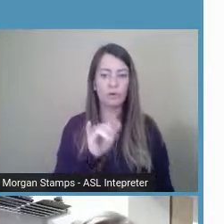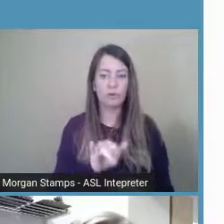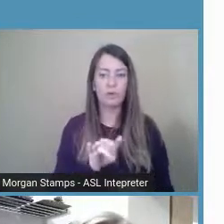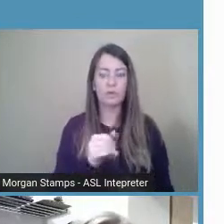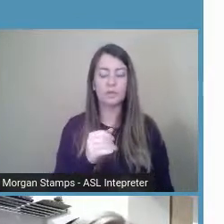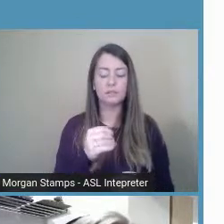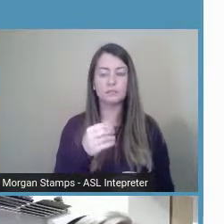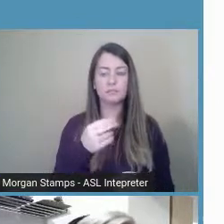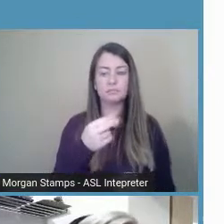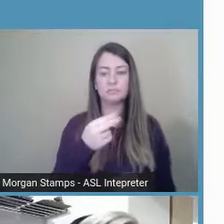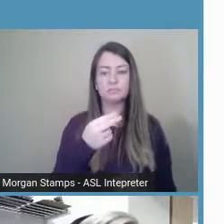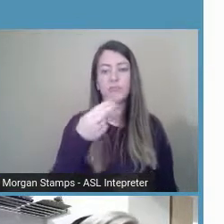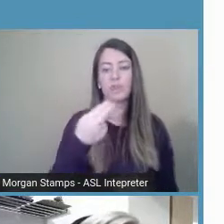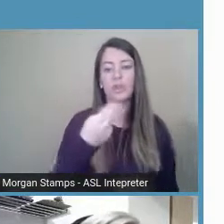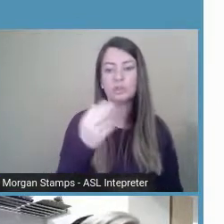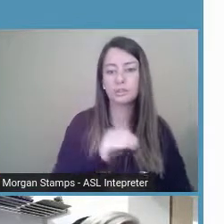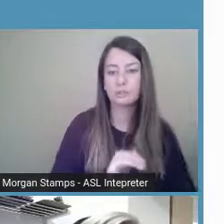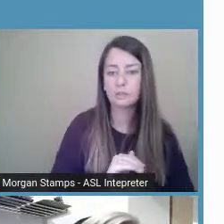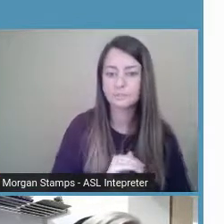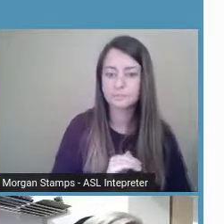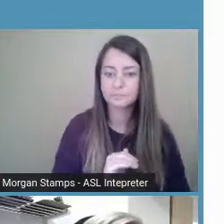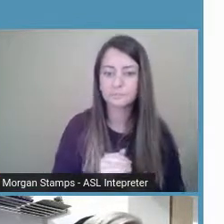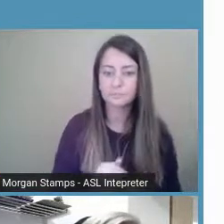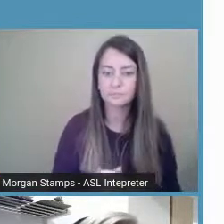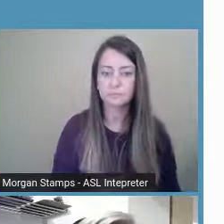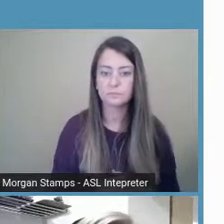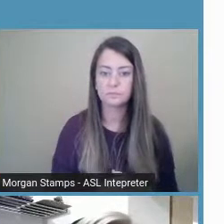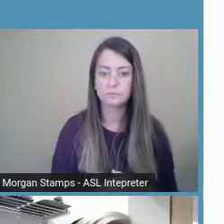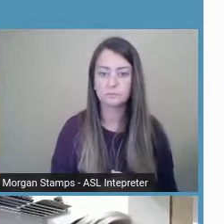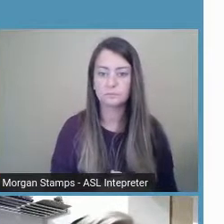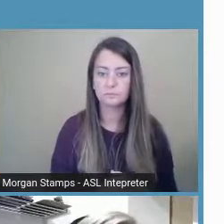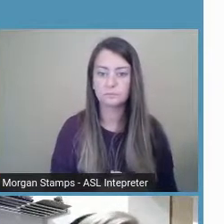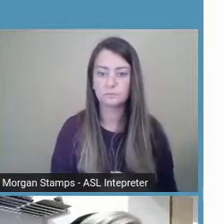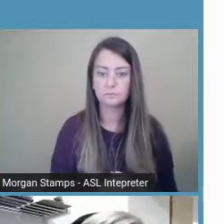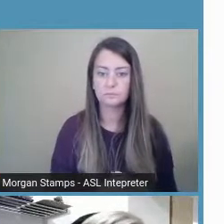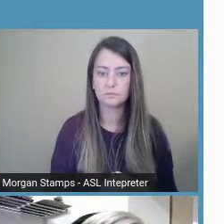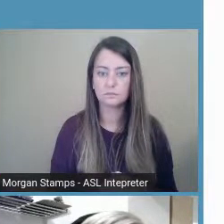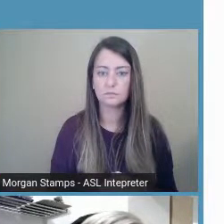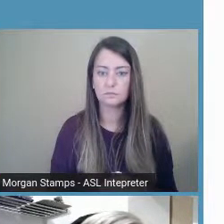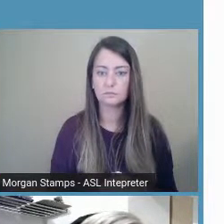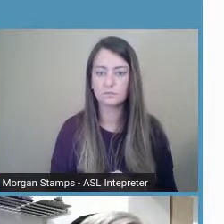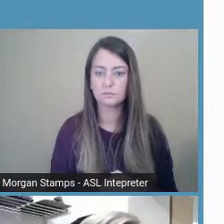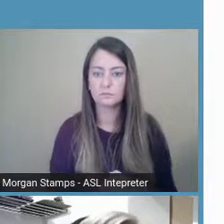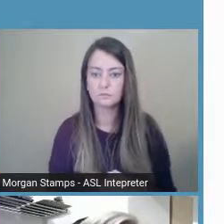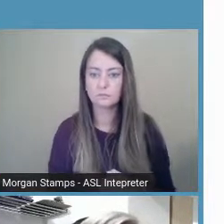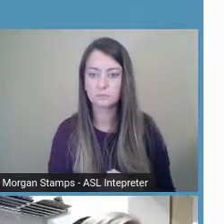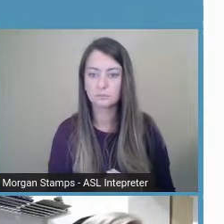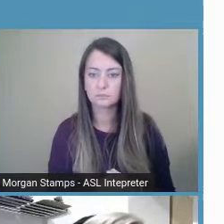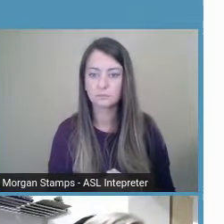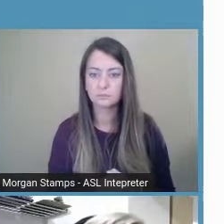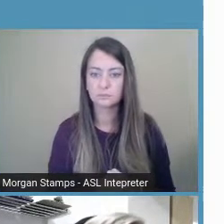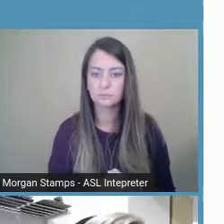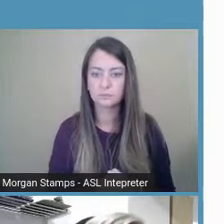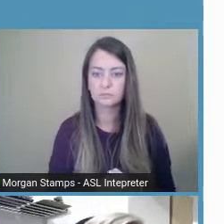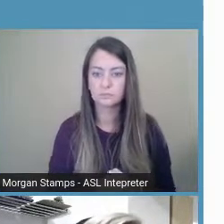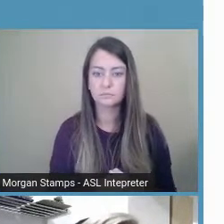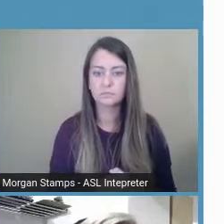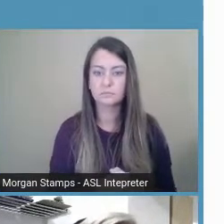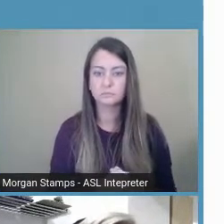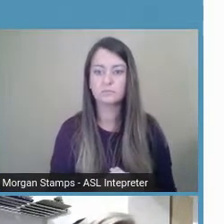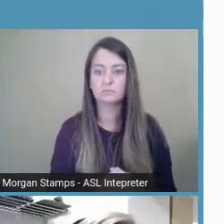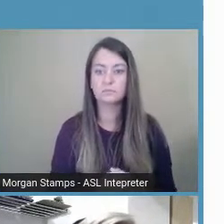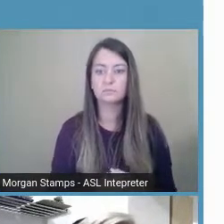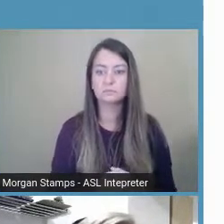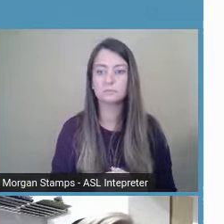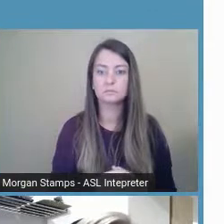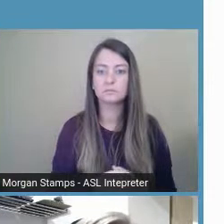since she's based in Washington State, so we're thrilled for the opportunity to Zoom with her. Following the artist's interview, we were